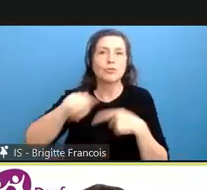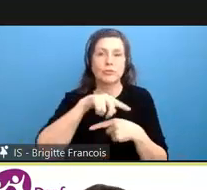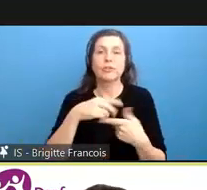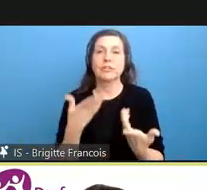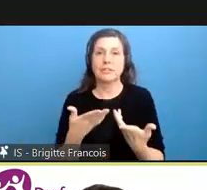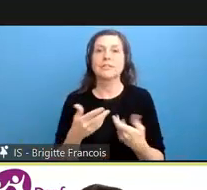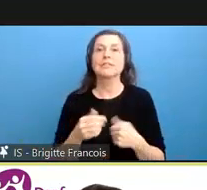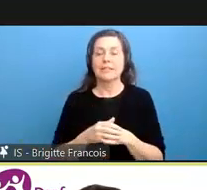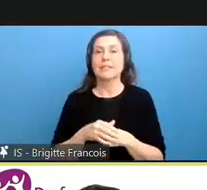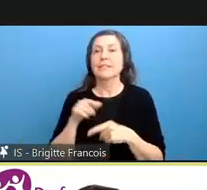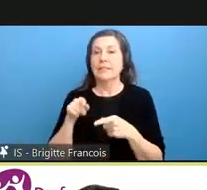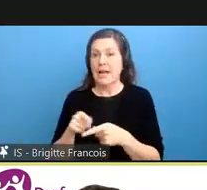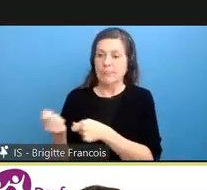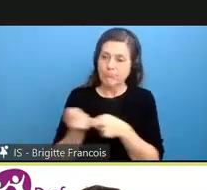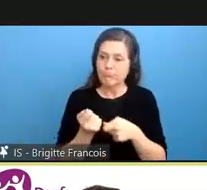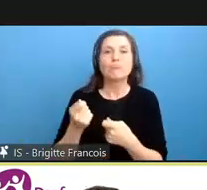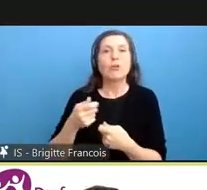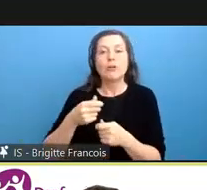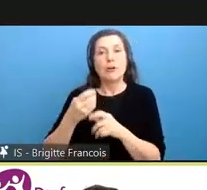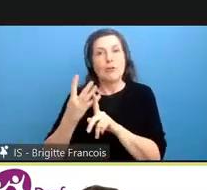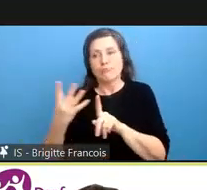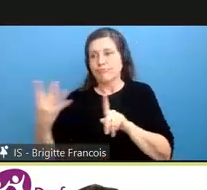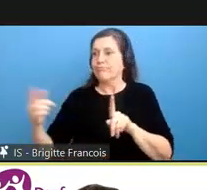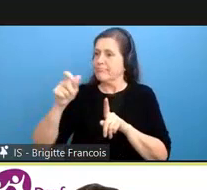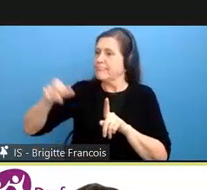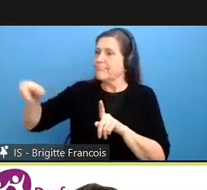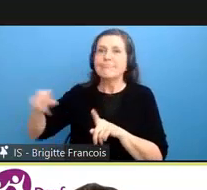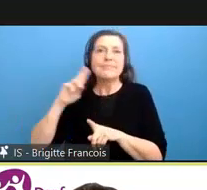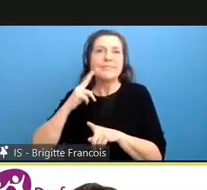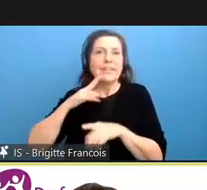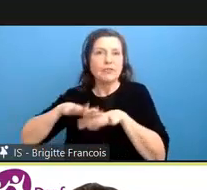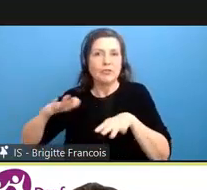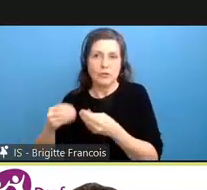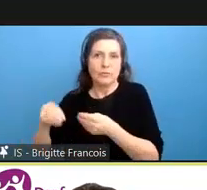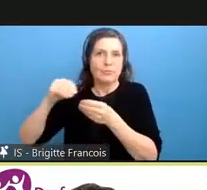children, to bring other deaf children sort of in and use their experience from that way.